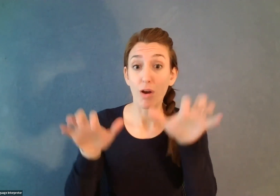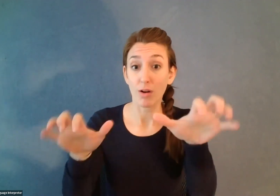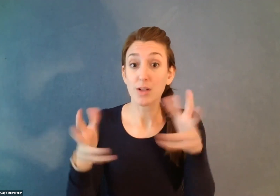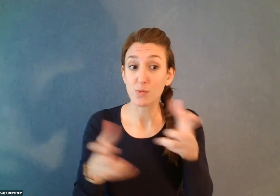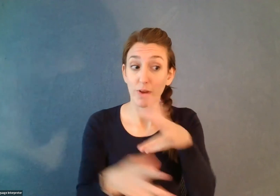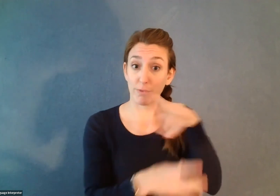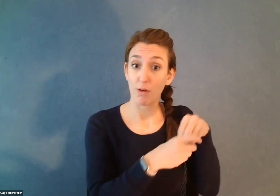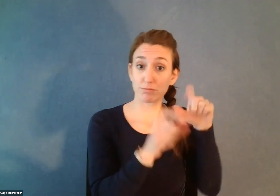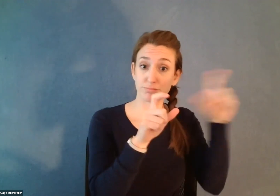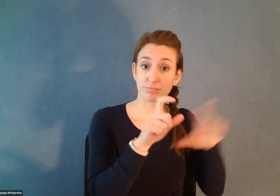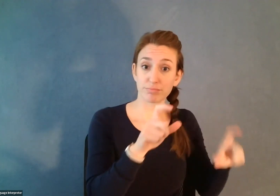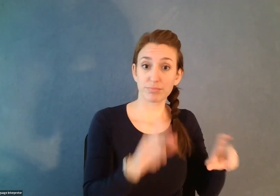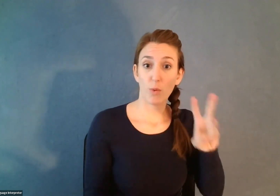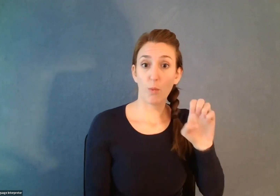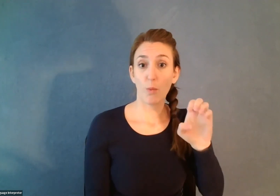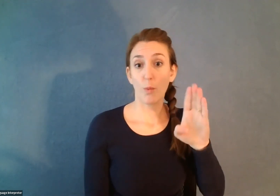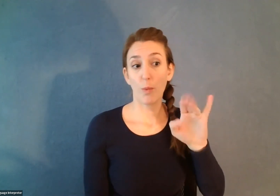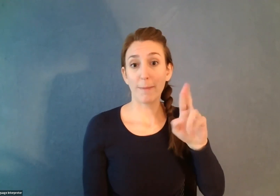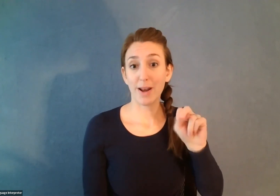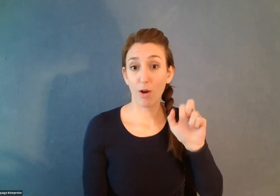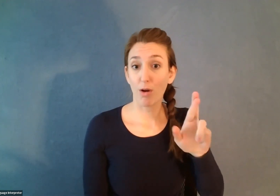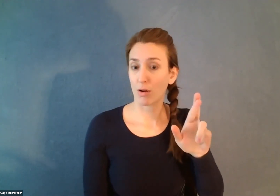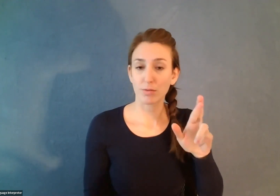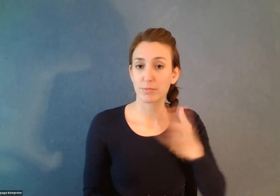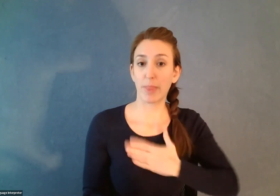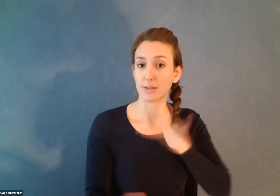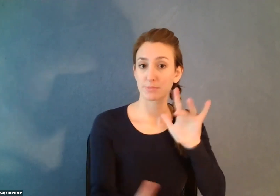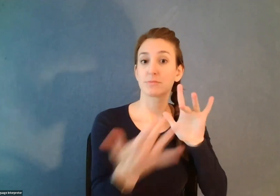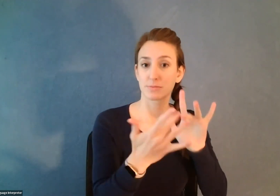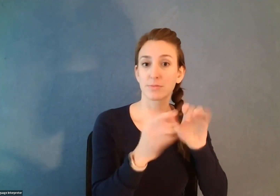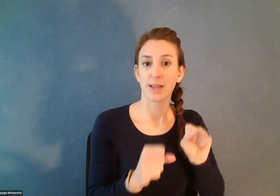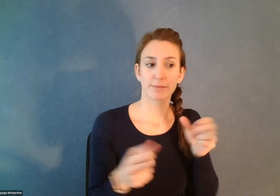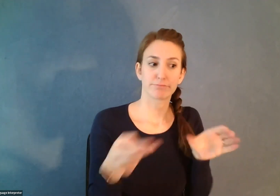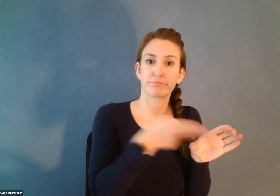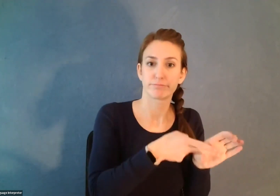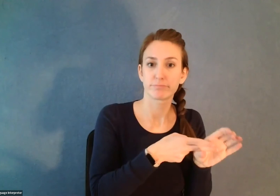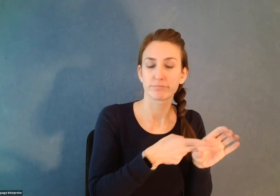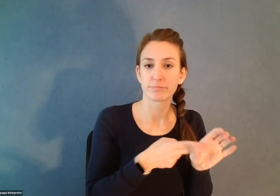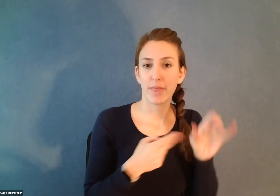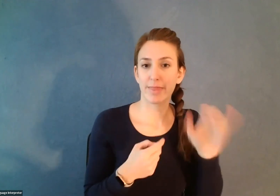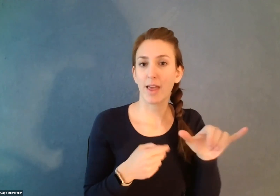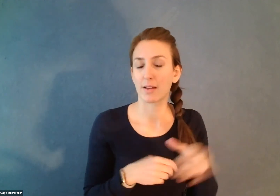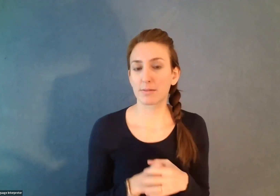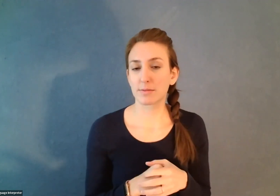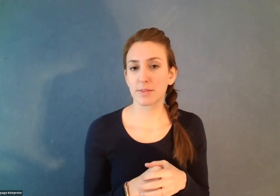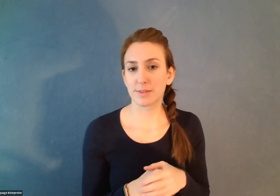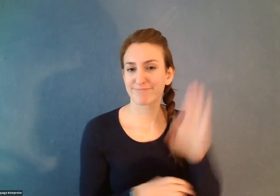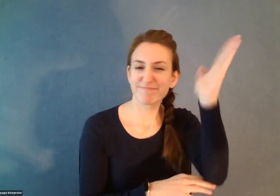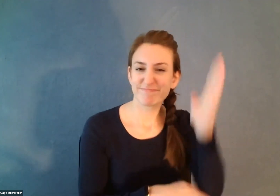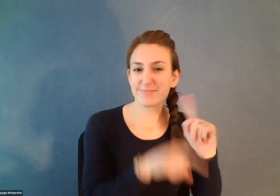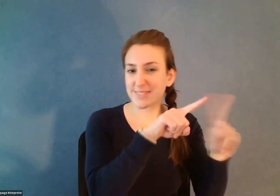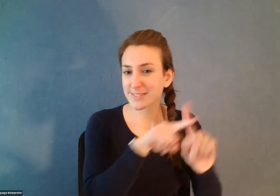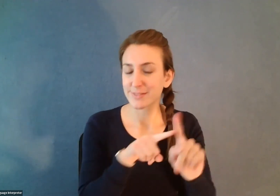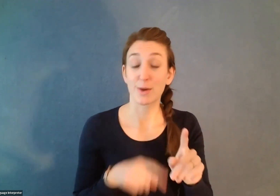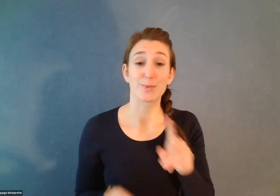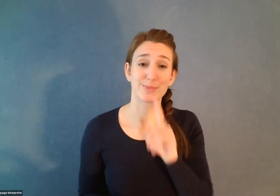of the few silver linings of the pandemic has been getting to go to things that maybe you wouldn't travel to actually go to if everything was back